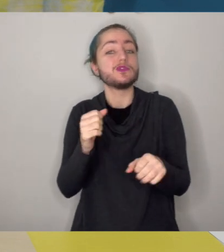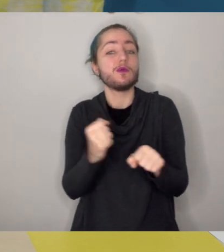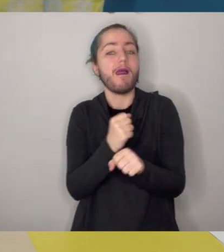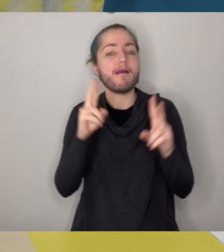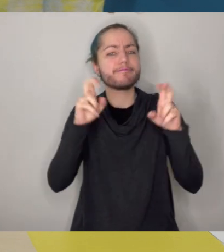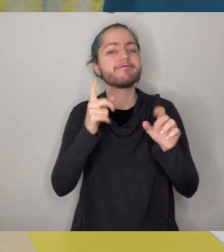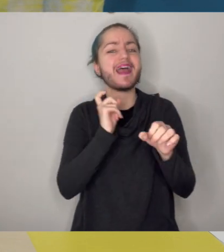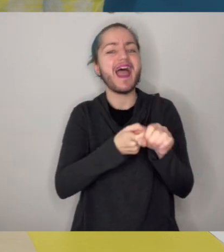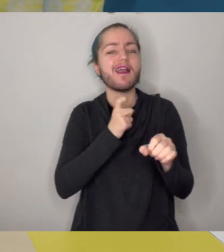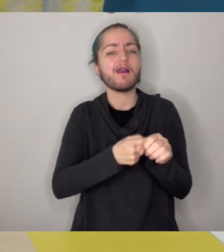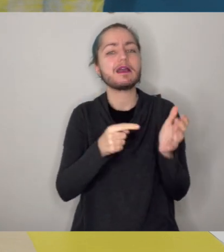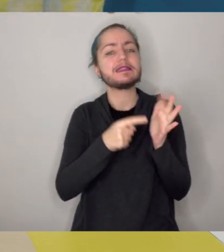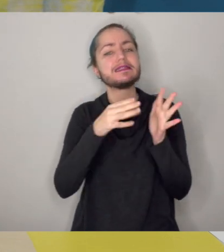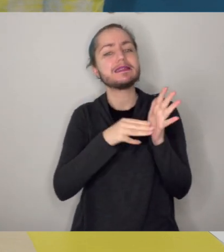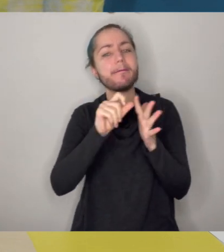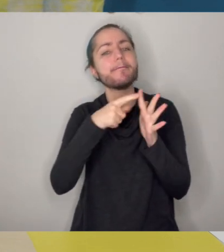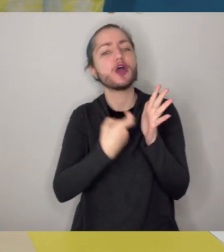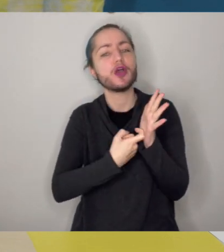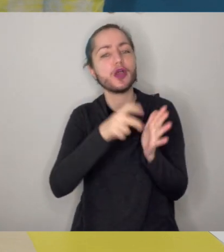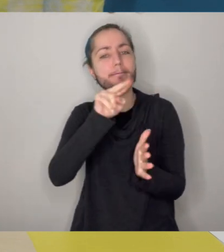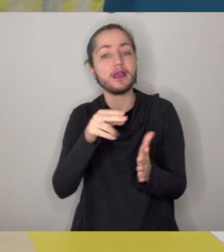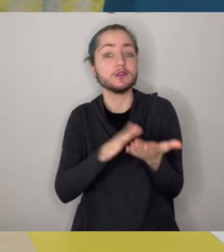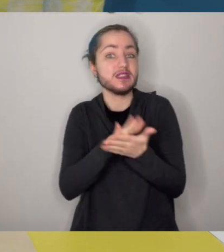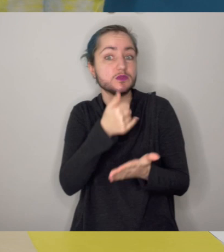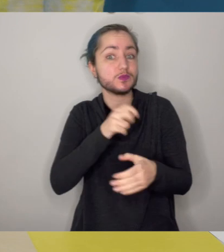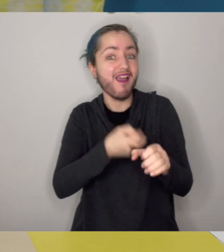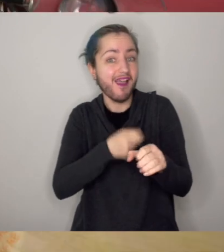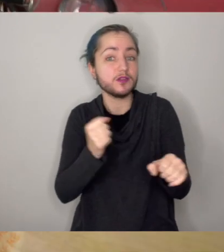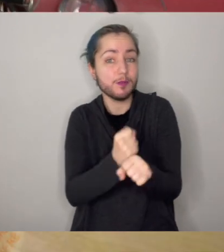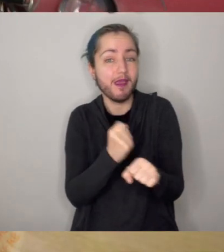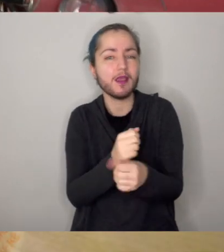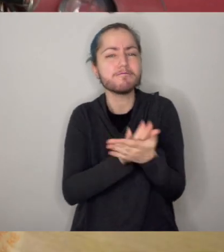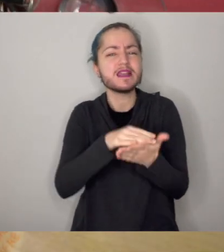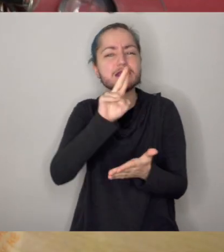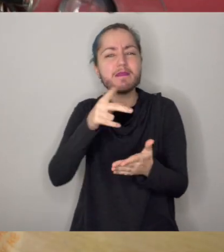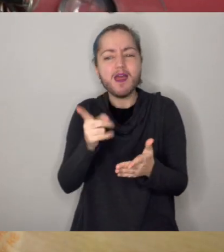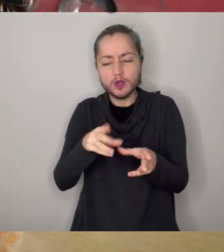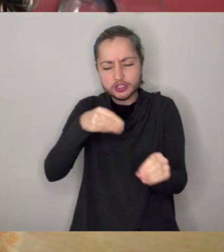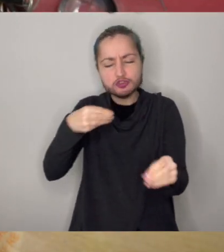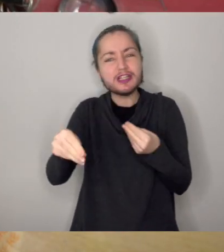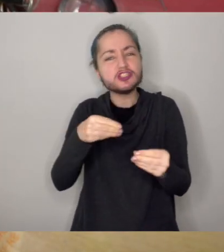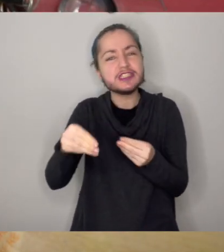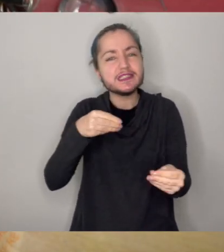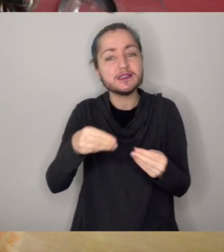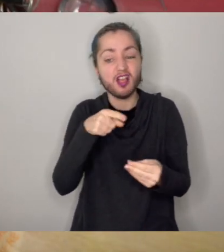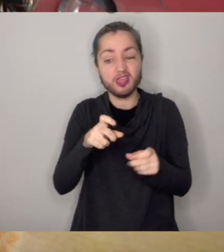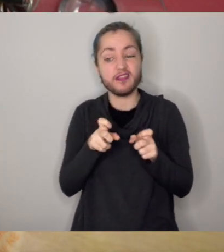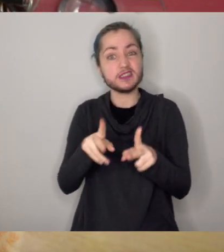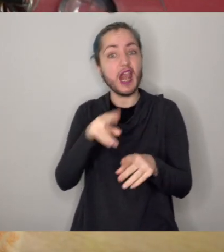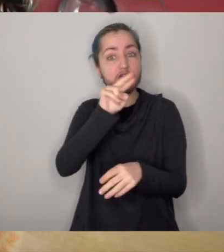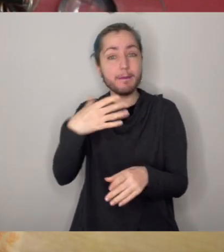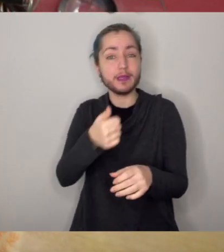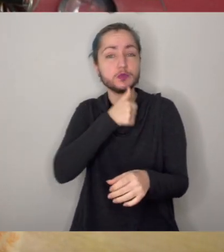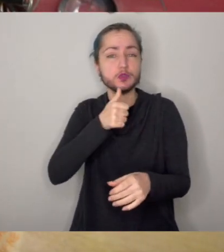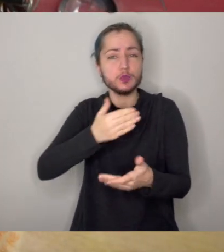be using a technique to make egg tempera paint, which is using eggs, which make the paint really stretchy,